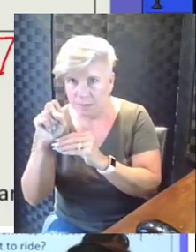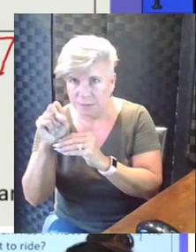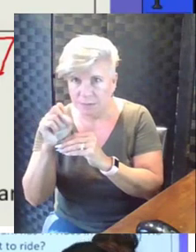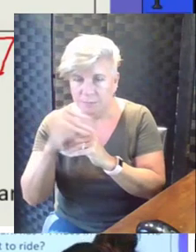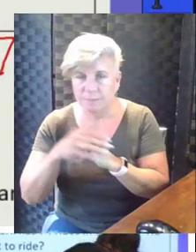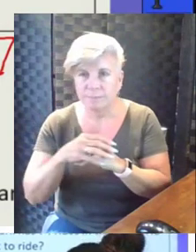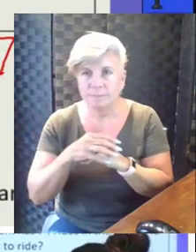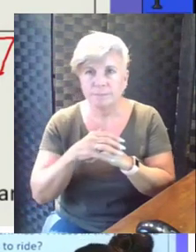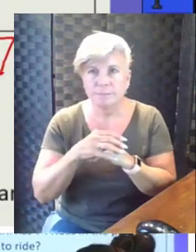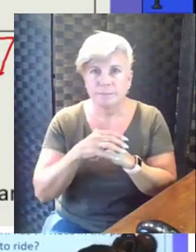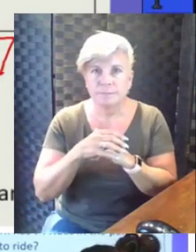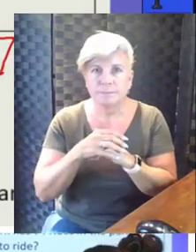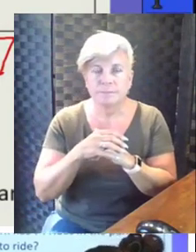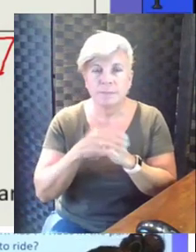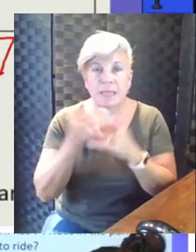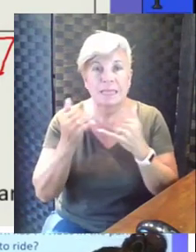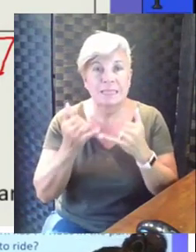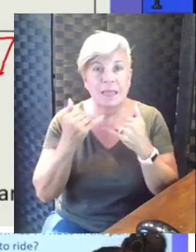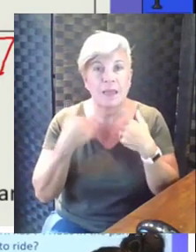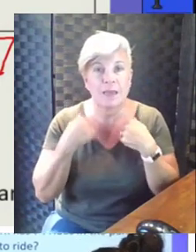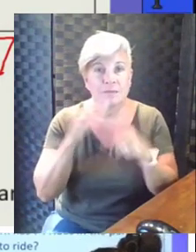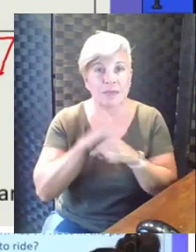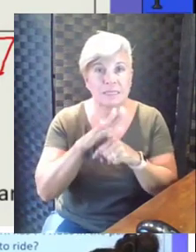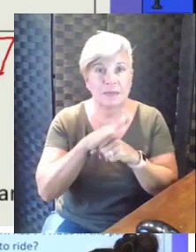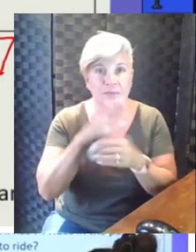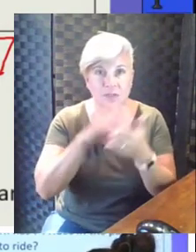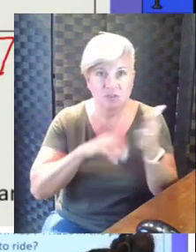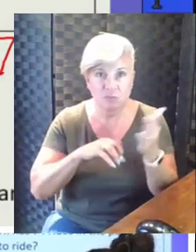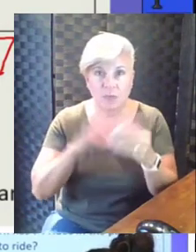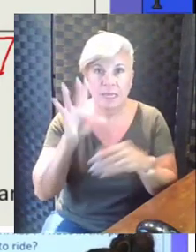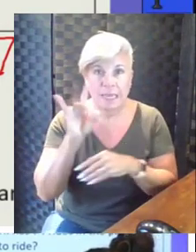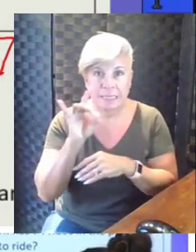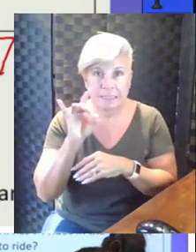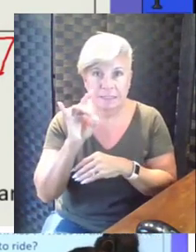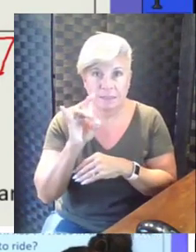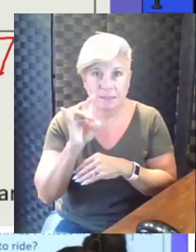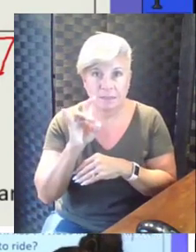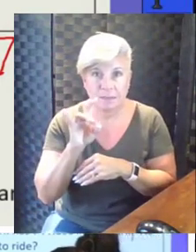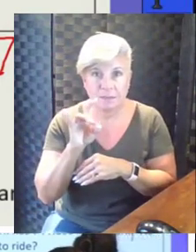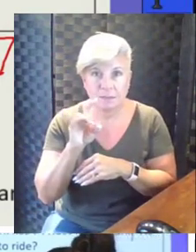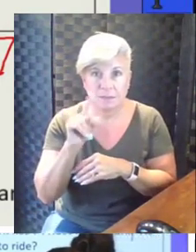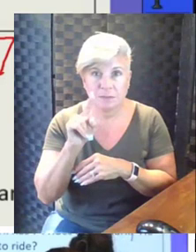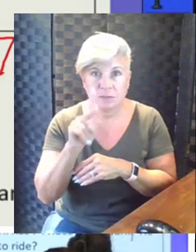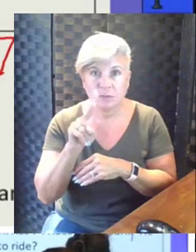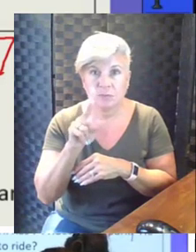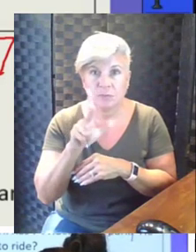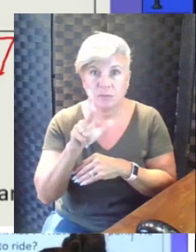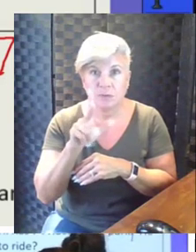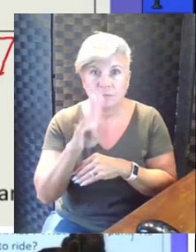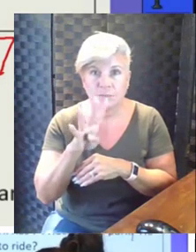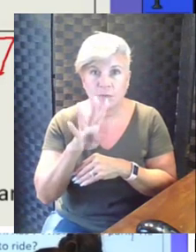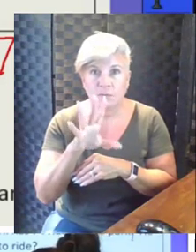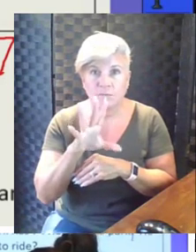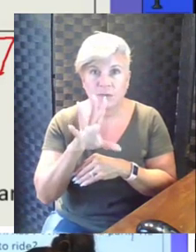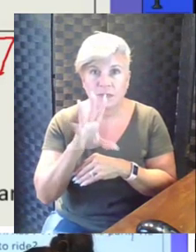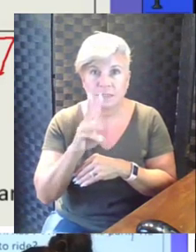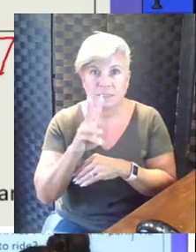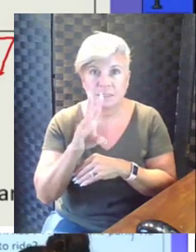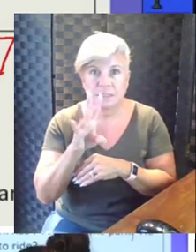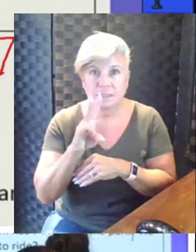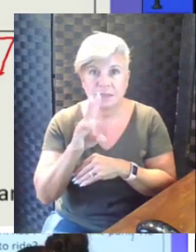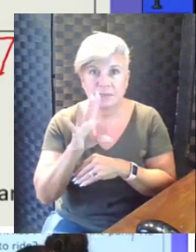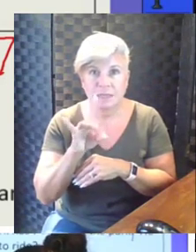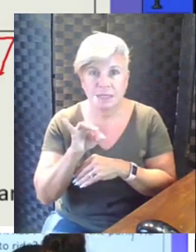side. So now we have enough to take away our 8. 1, 2, 3, 4,